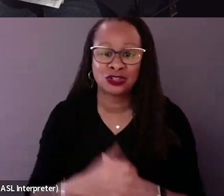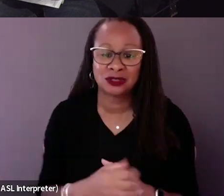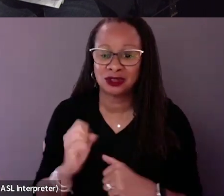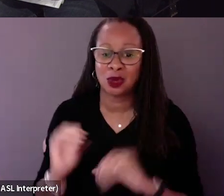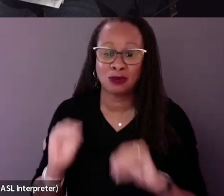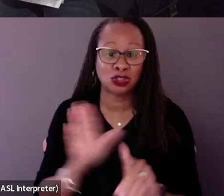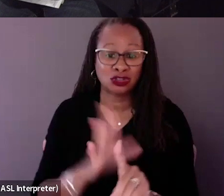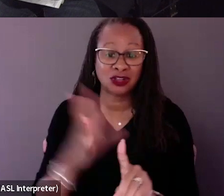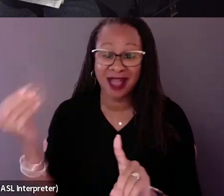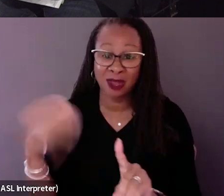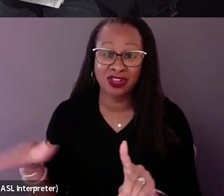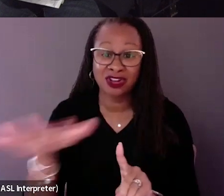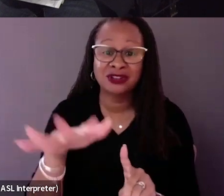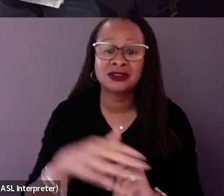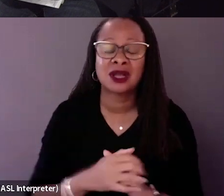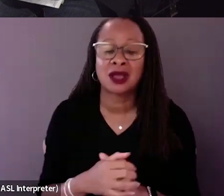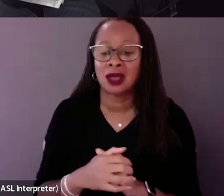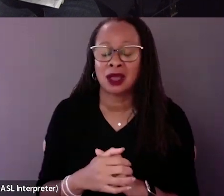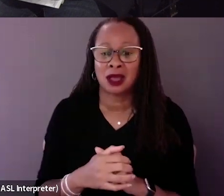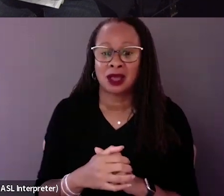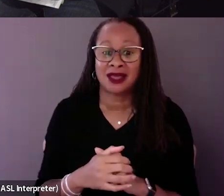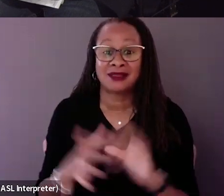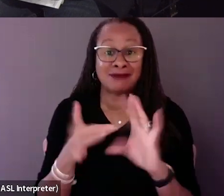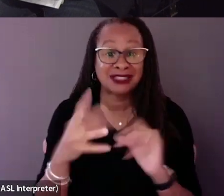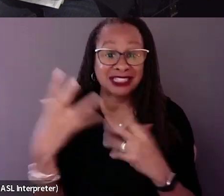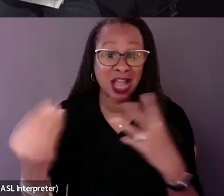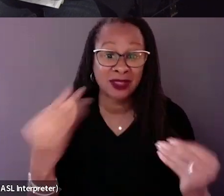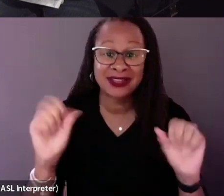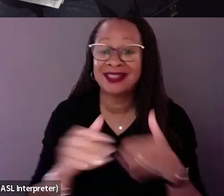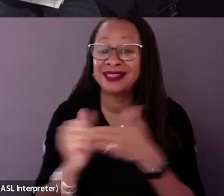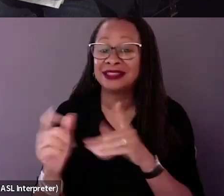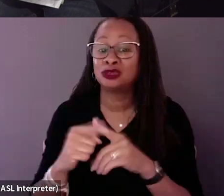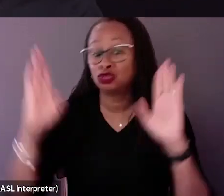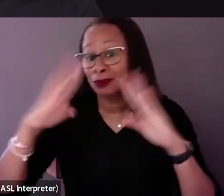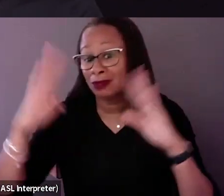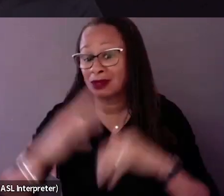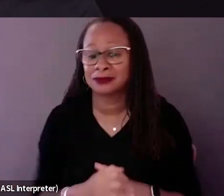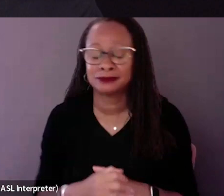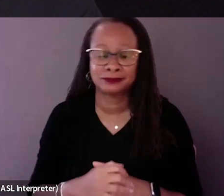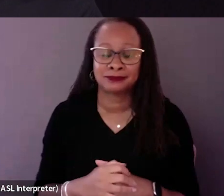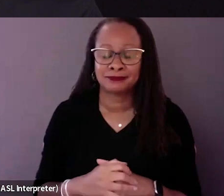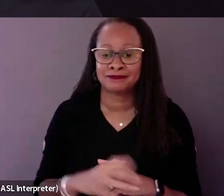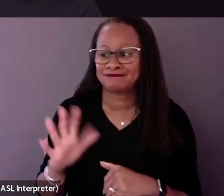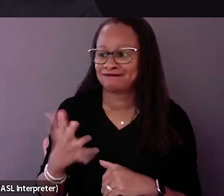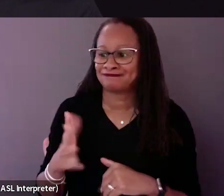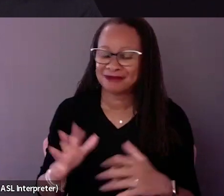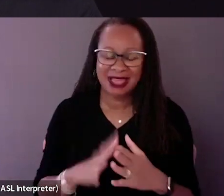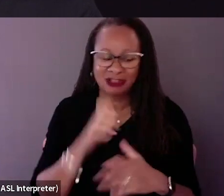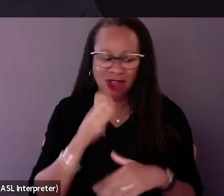putting yourself out there, putting this out there could lead to trouble. There's kind of a